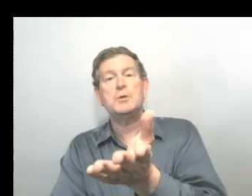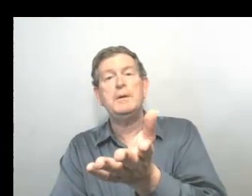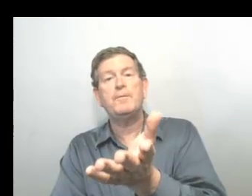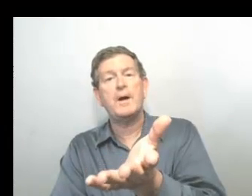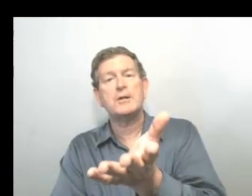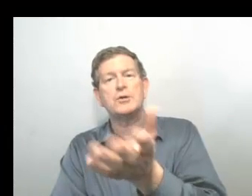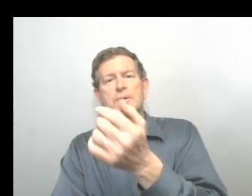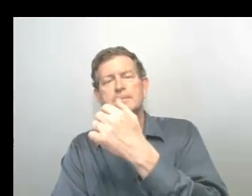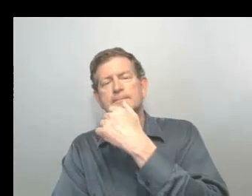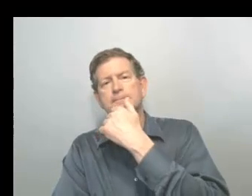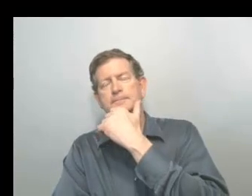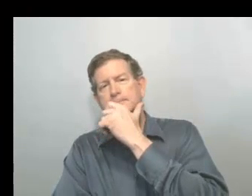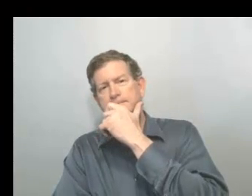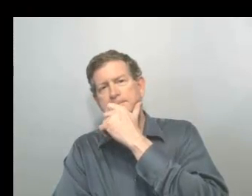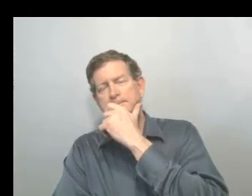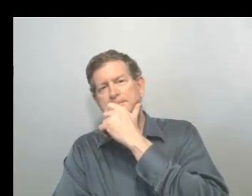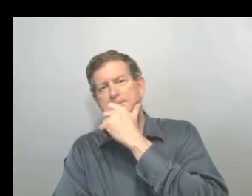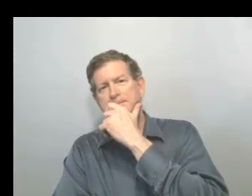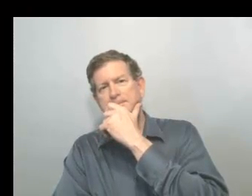Do you speak French?